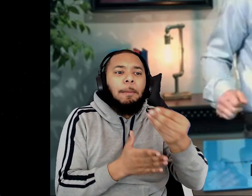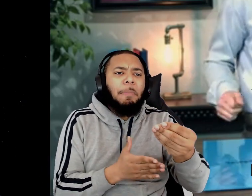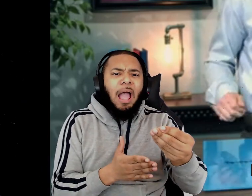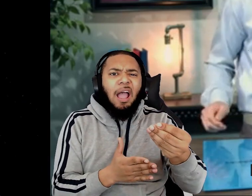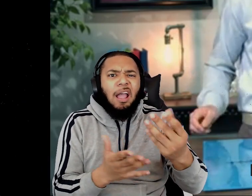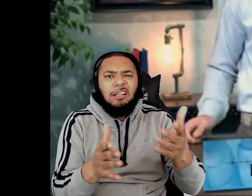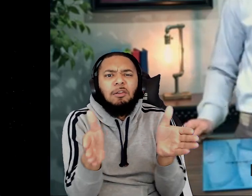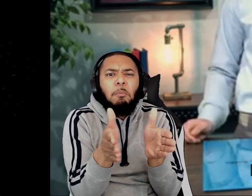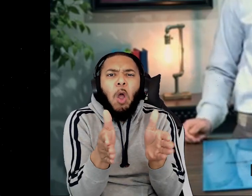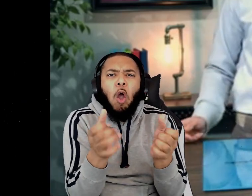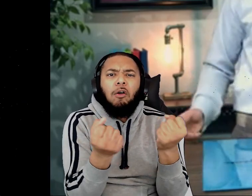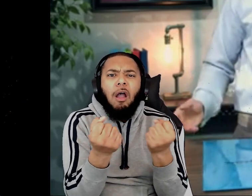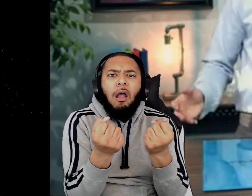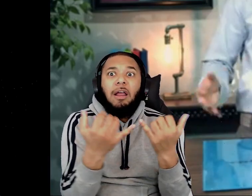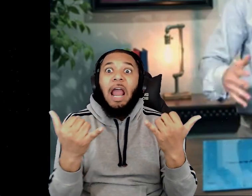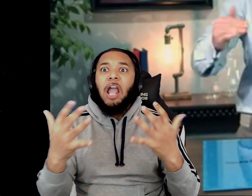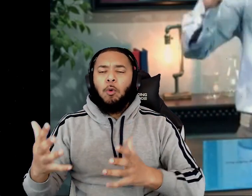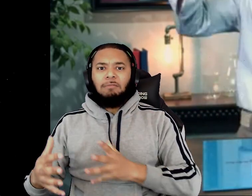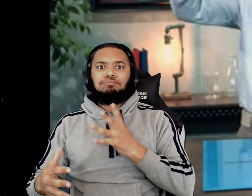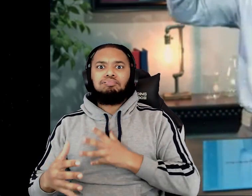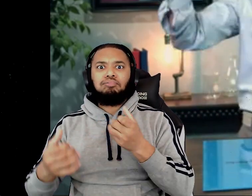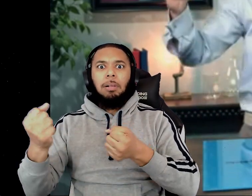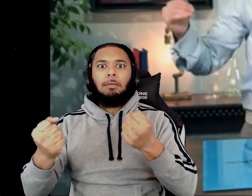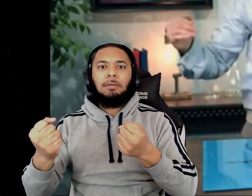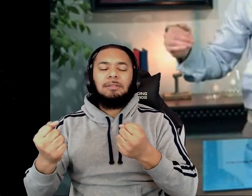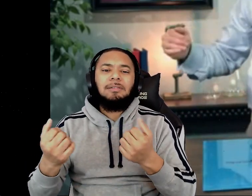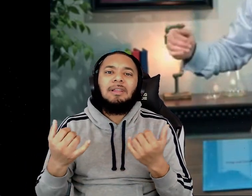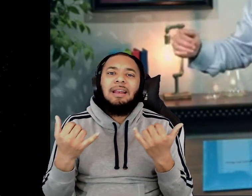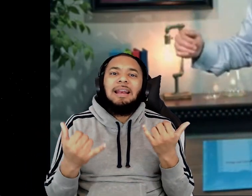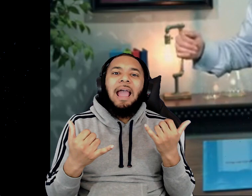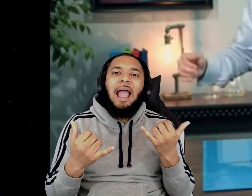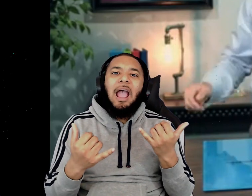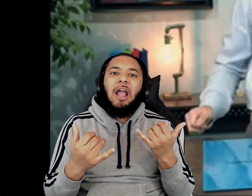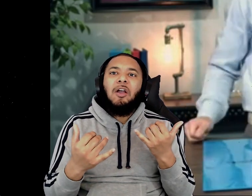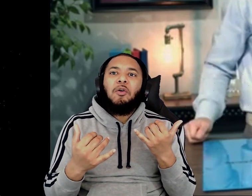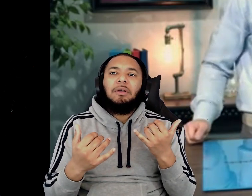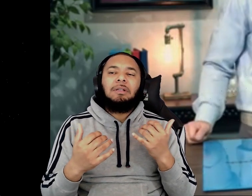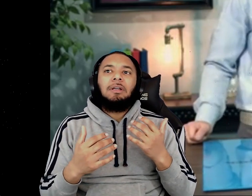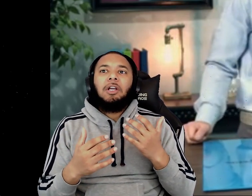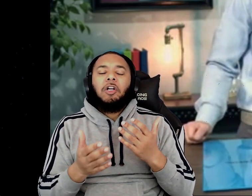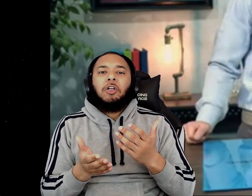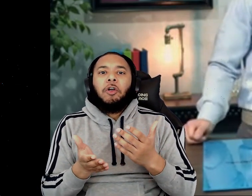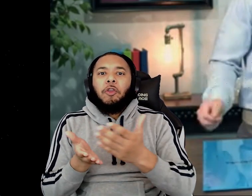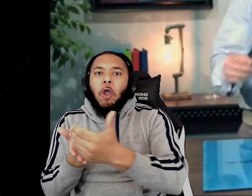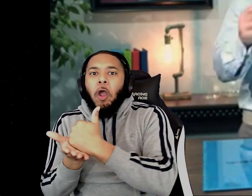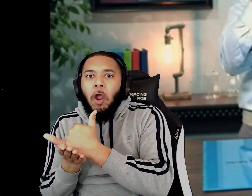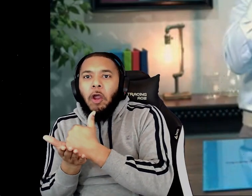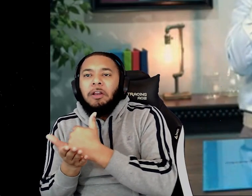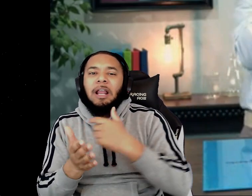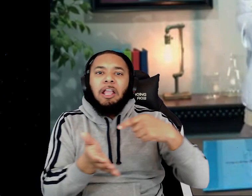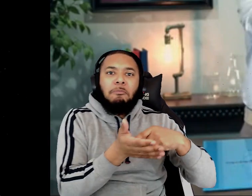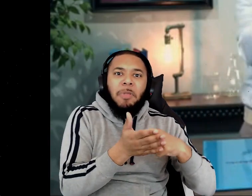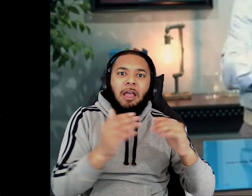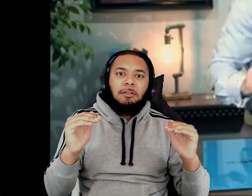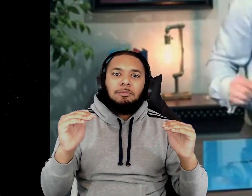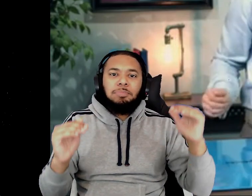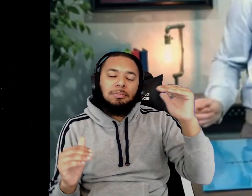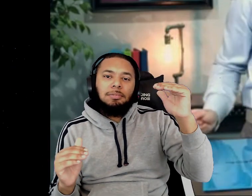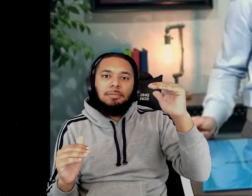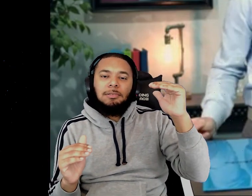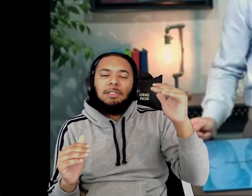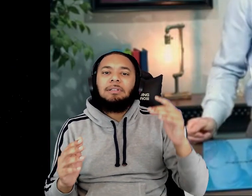luxury SUV, and you're like living above your means because you're making so much cash. I implore